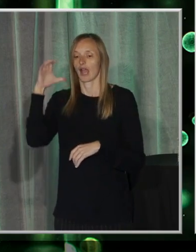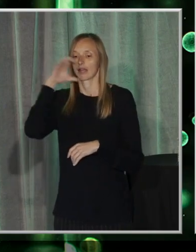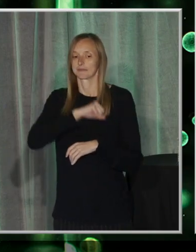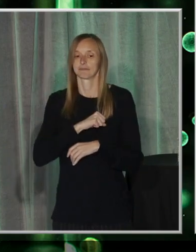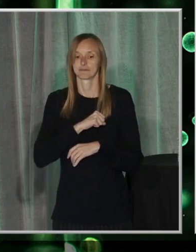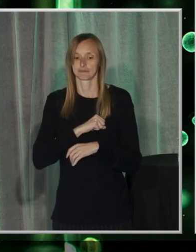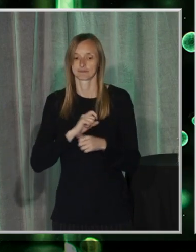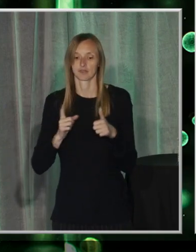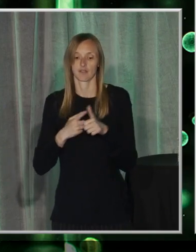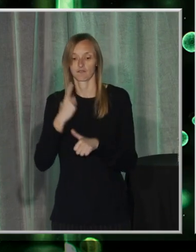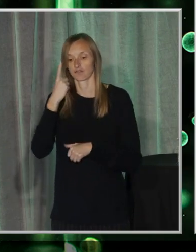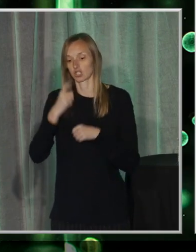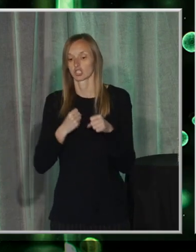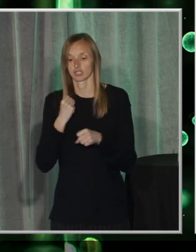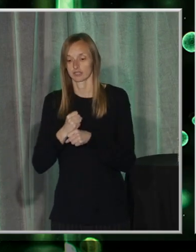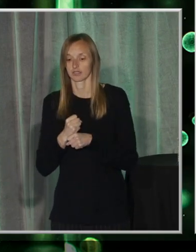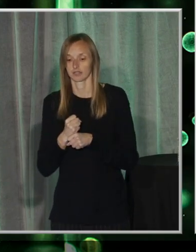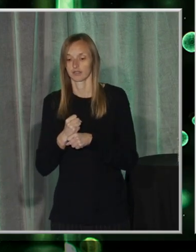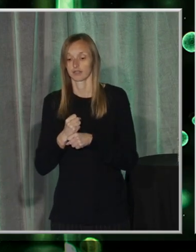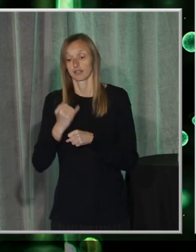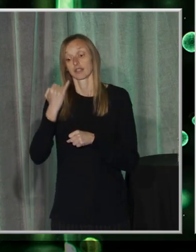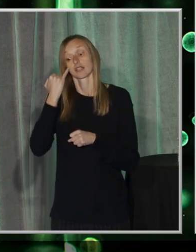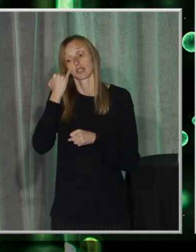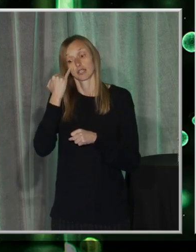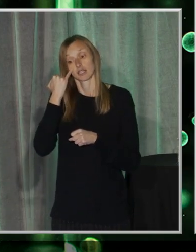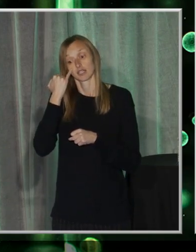year, if we manage